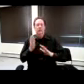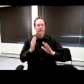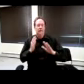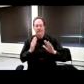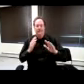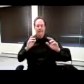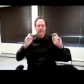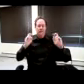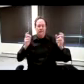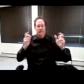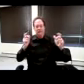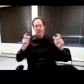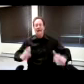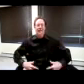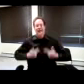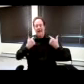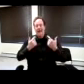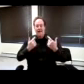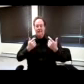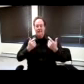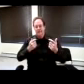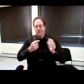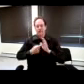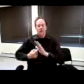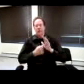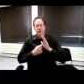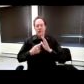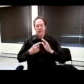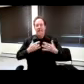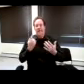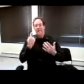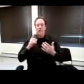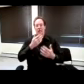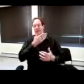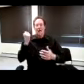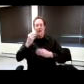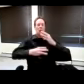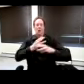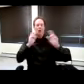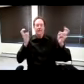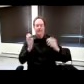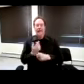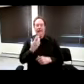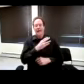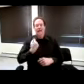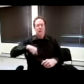roadshows for the MIT Campaign for a Better World. And we produce